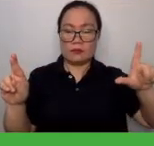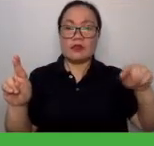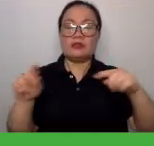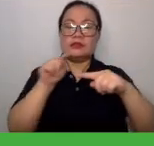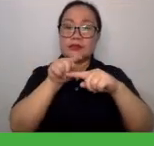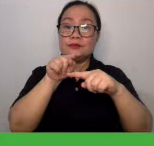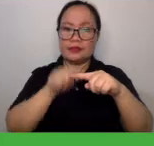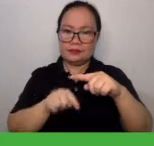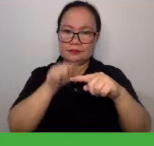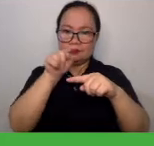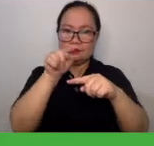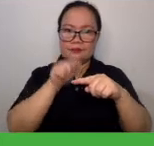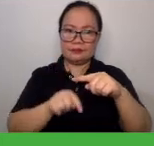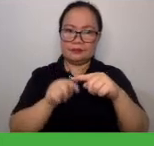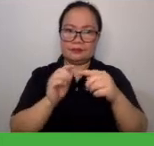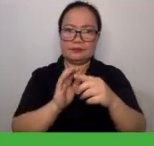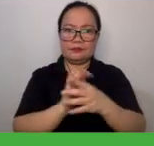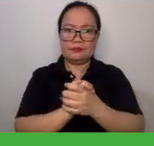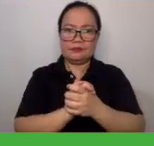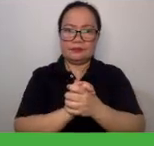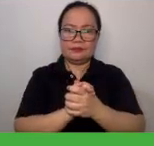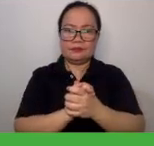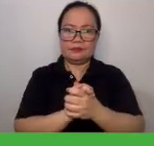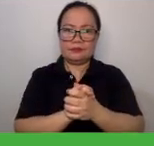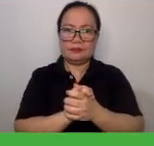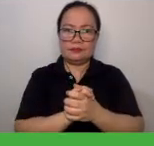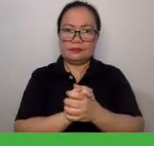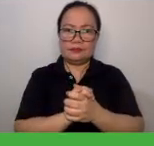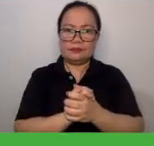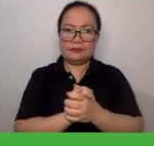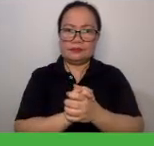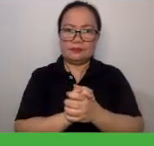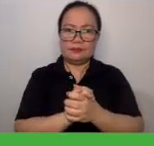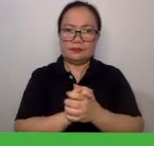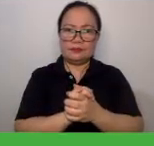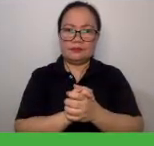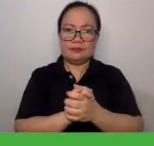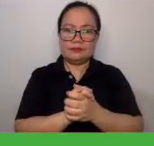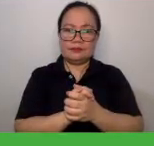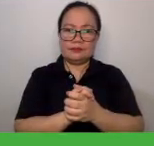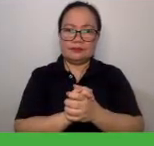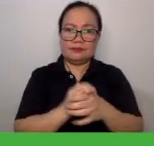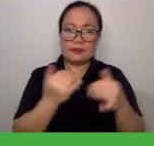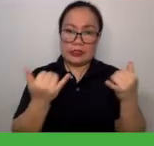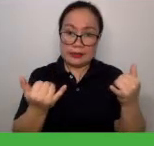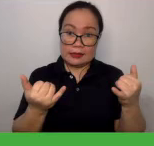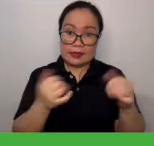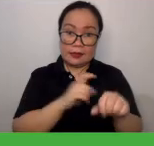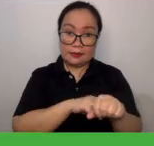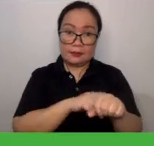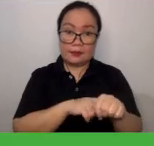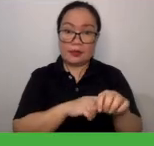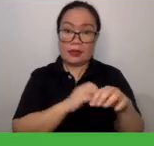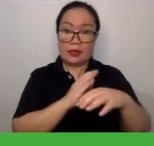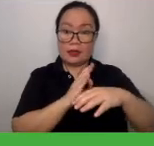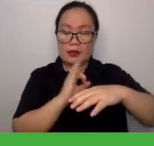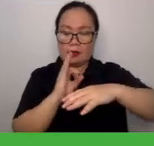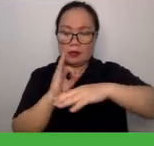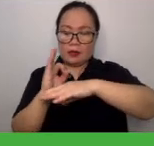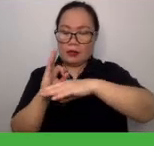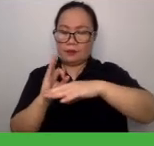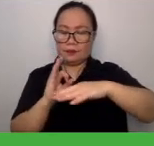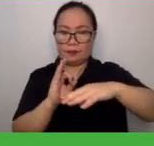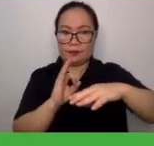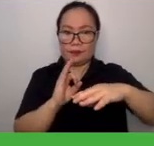ito. Kasi kanina, yard to feet, feet to inches, nag-multiply tayo. Now, this time, since feet